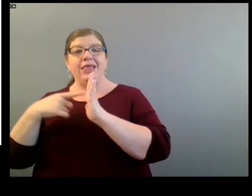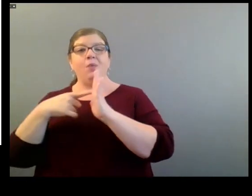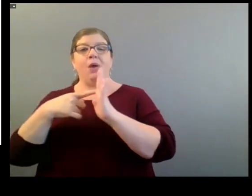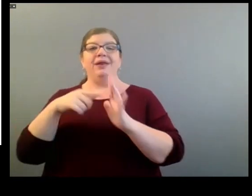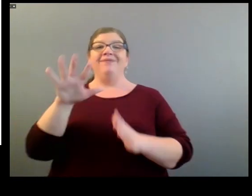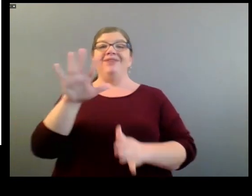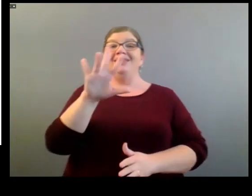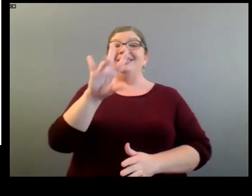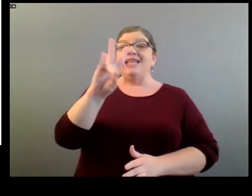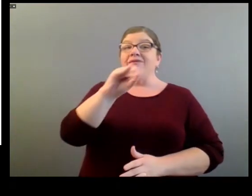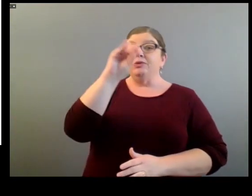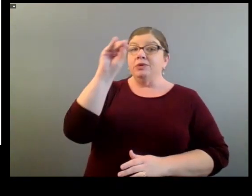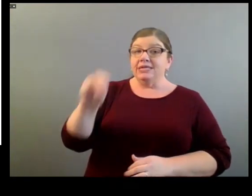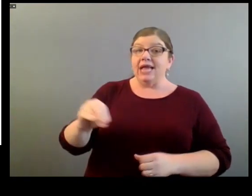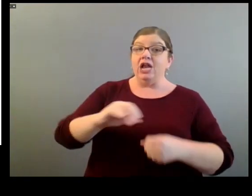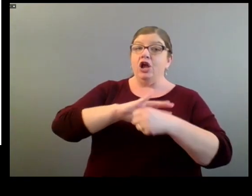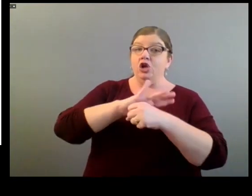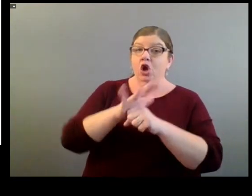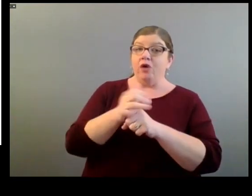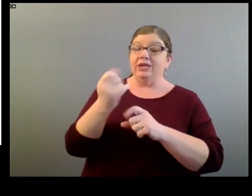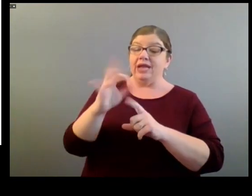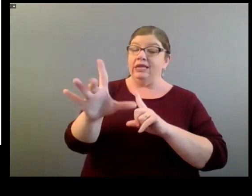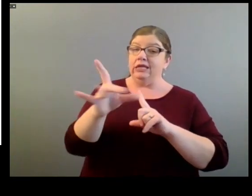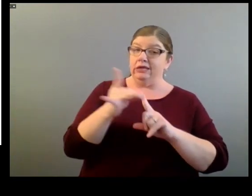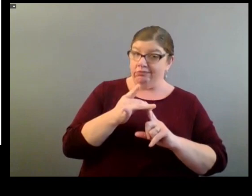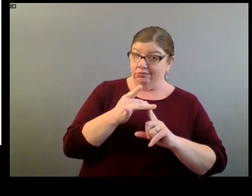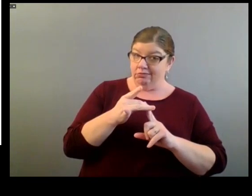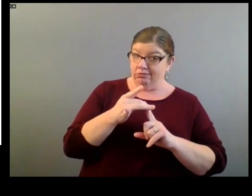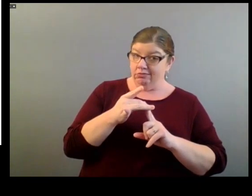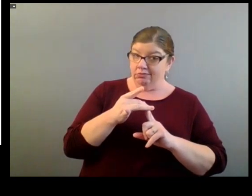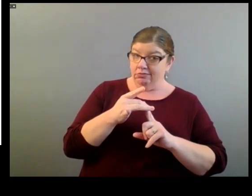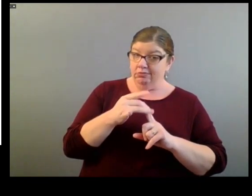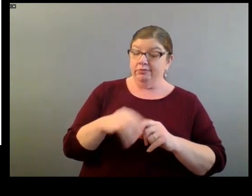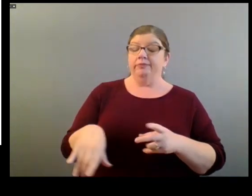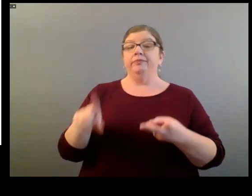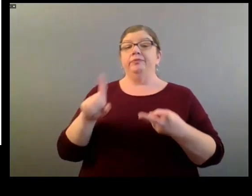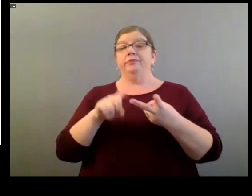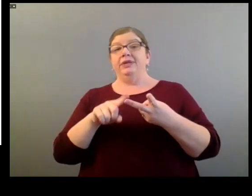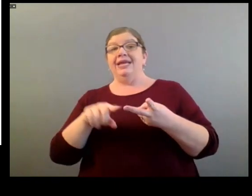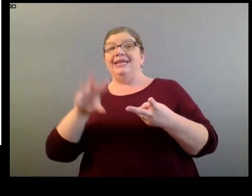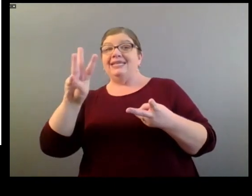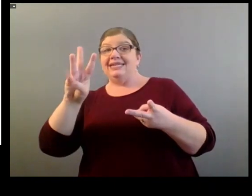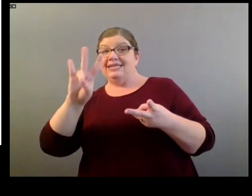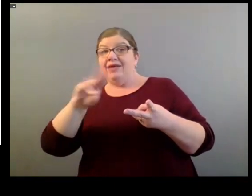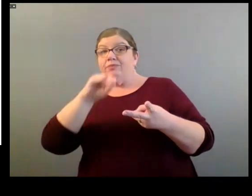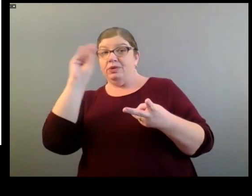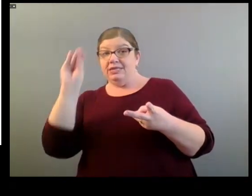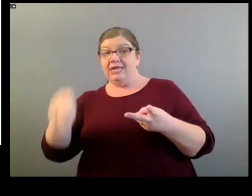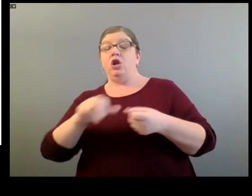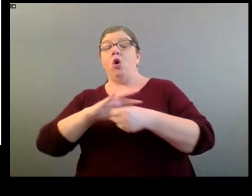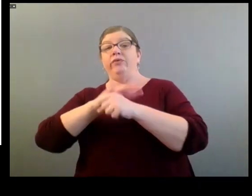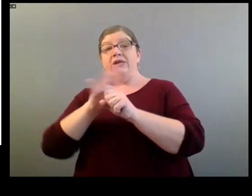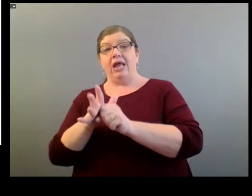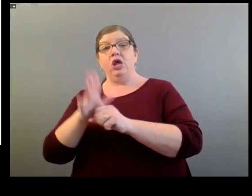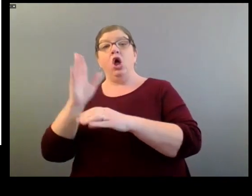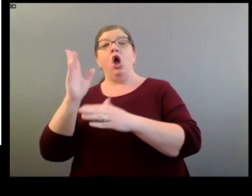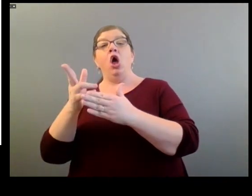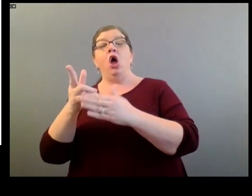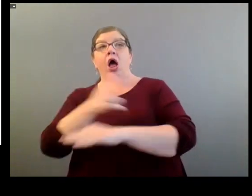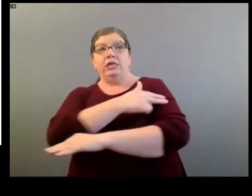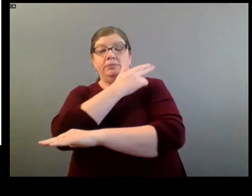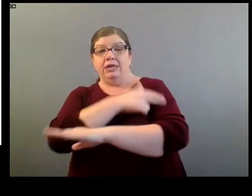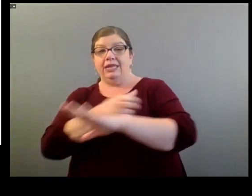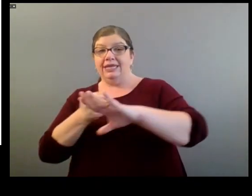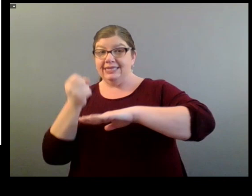57% of COVID-19 cases and 67% of COVID-19 hospitalizations